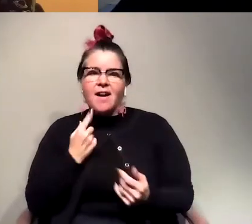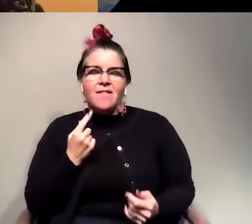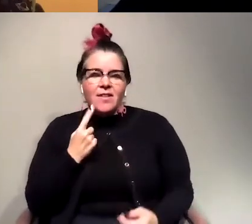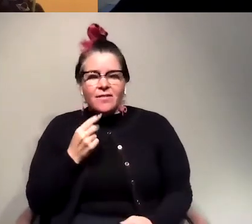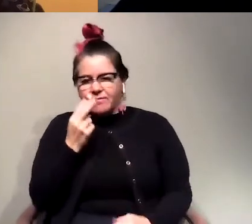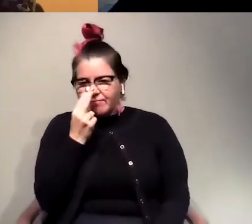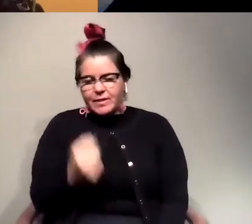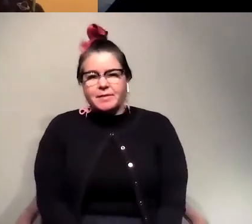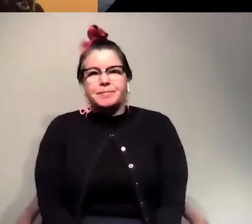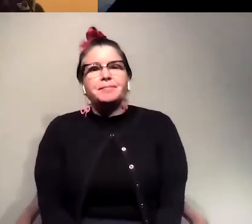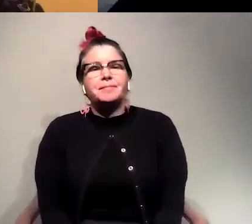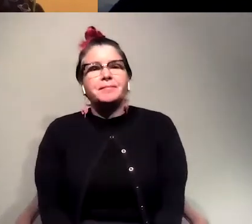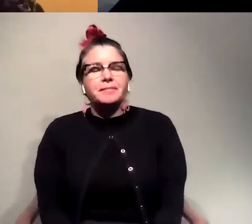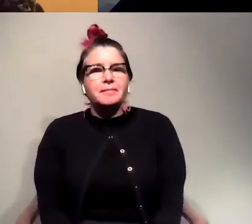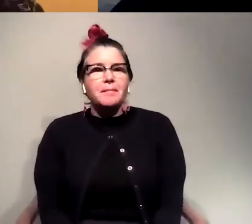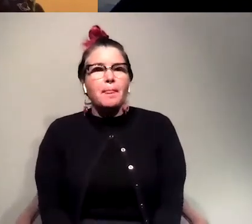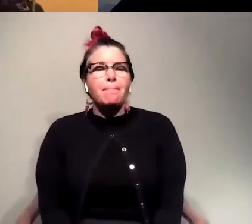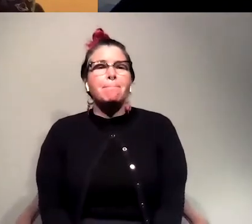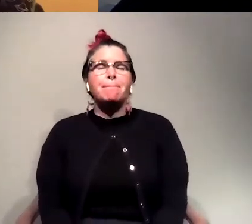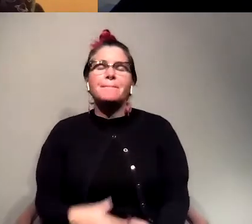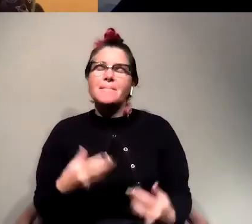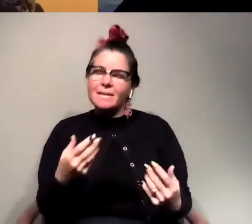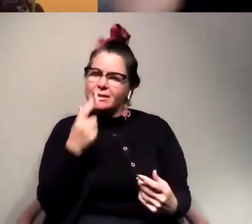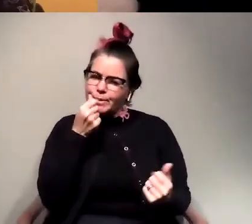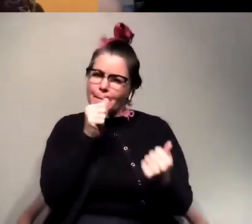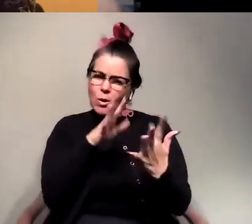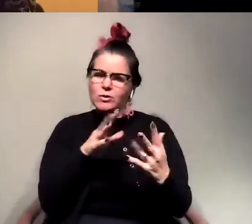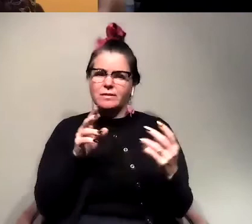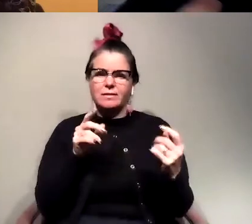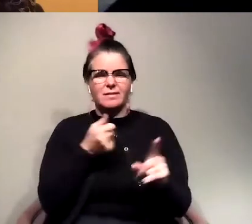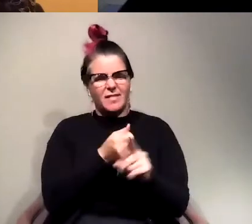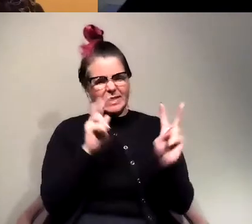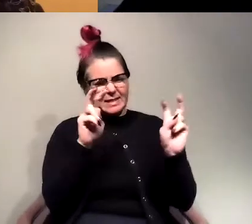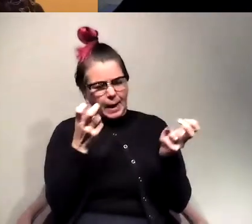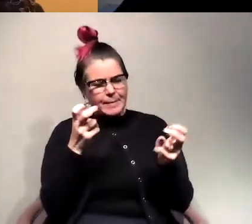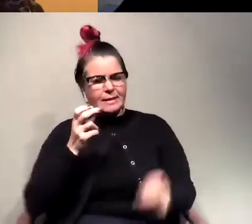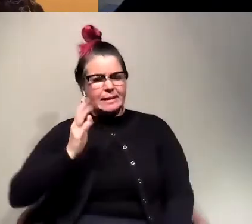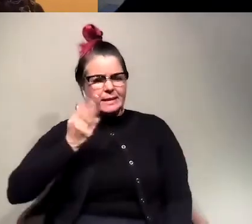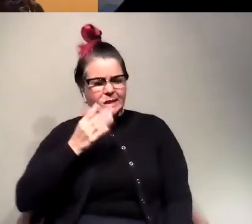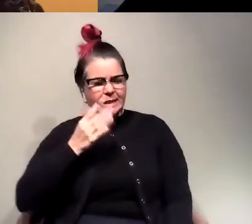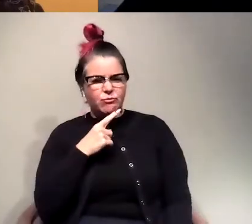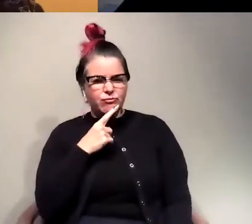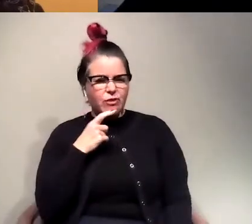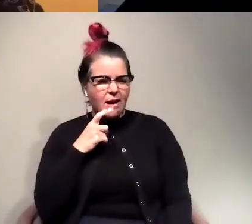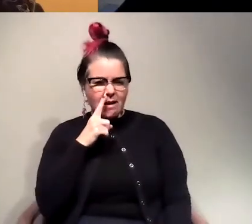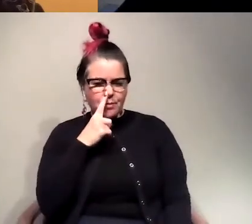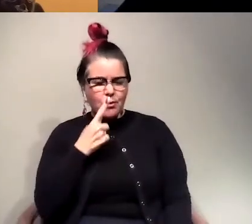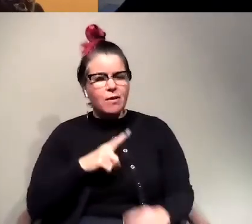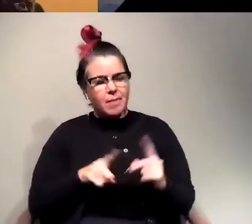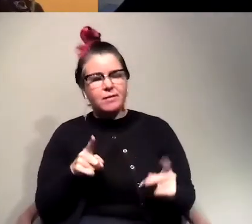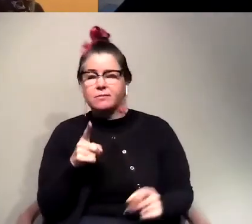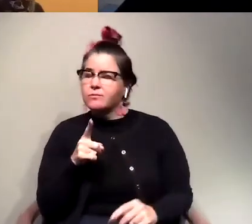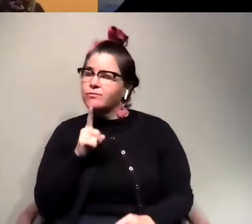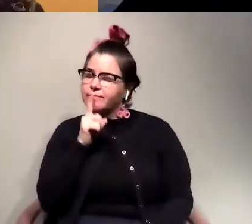because it's a very funny approach to a topic that to some may seem dry, but it wasn't dry. It's very funny, and I'm